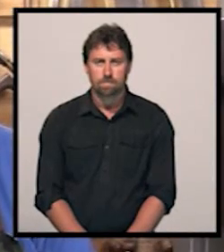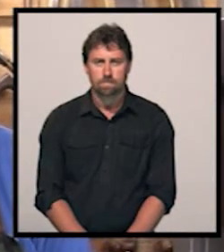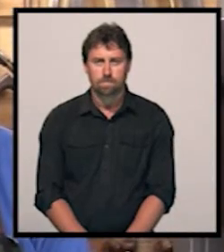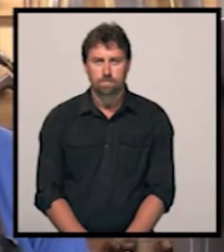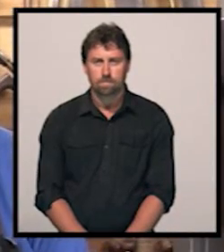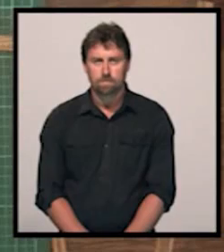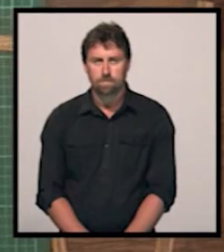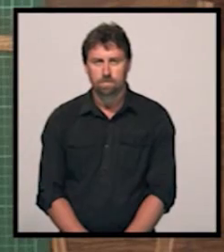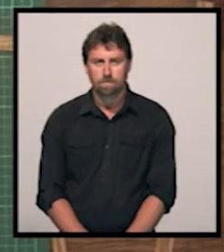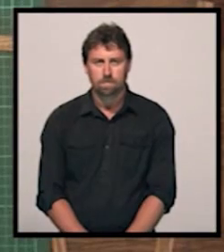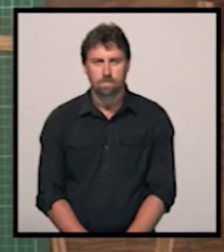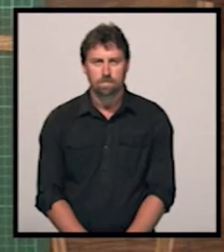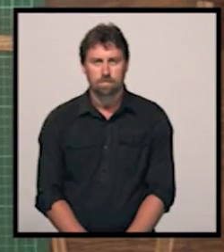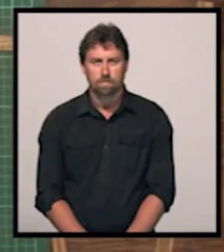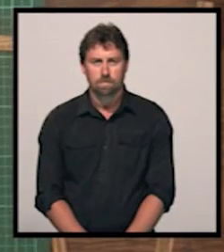Whoops.